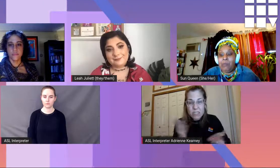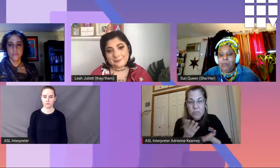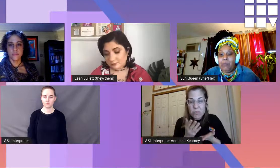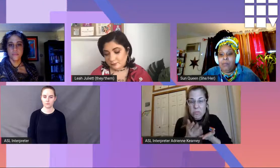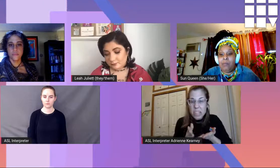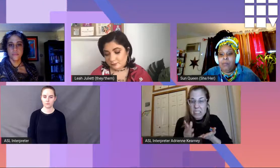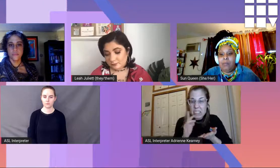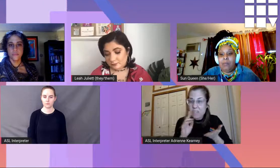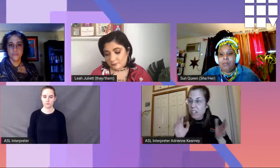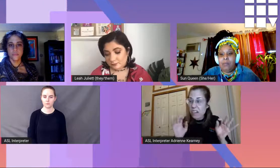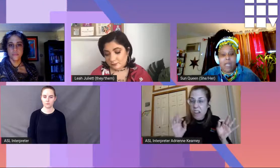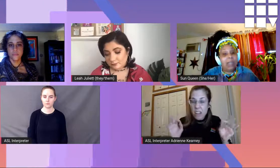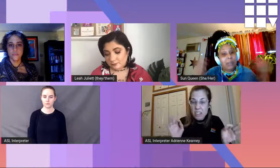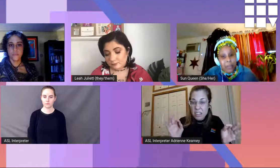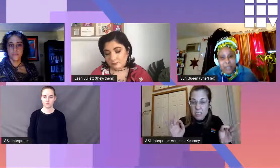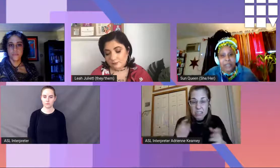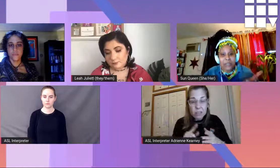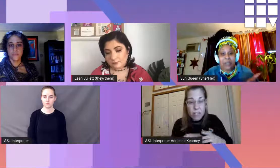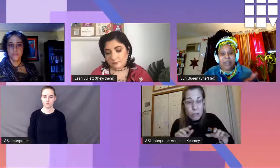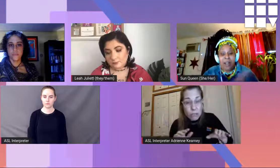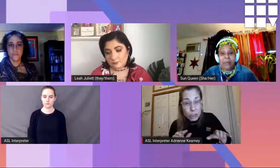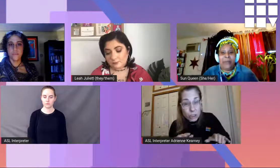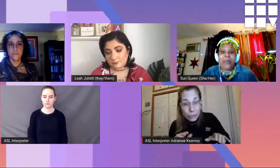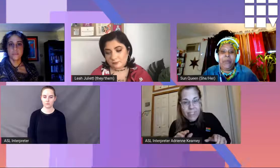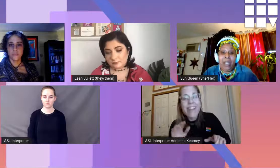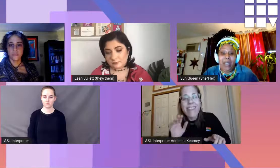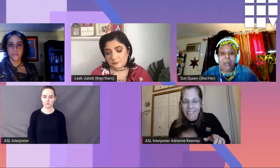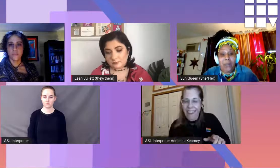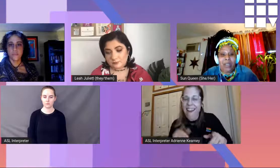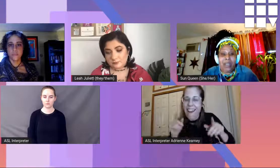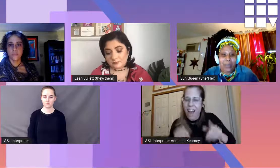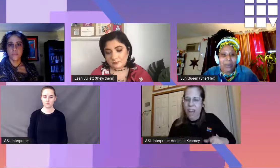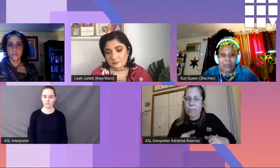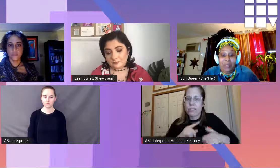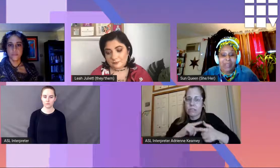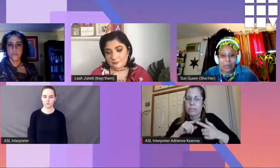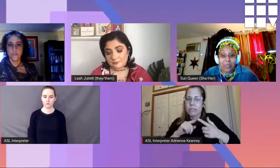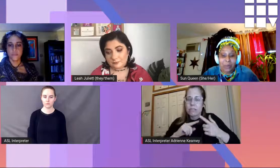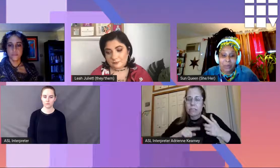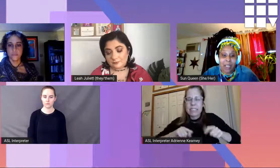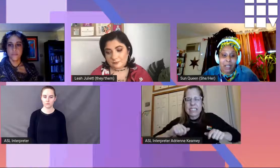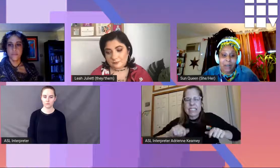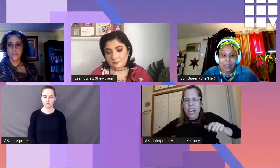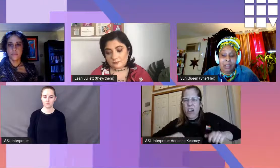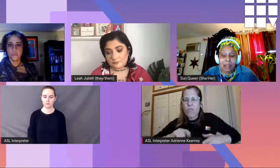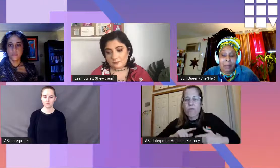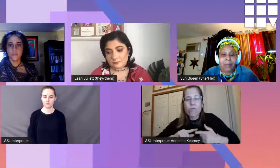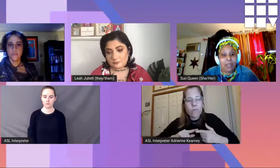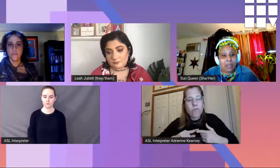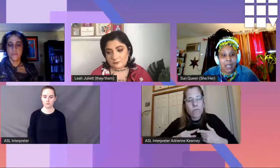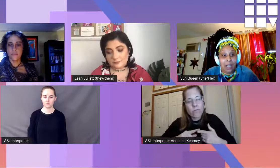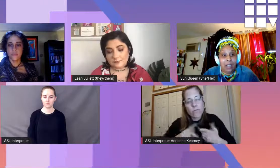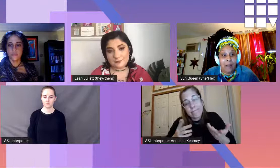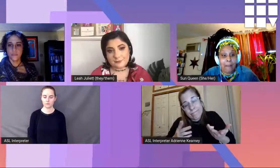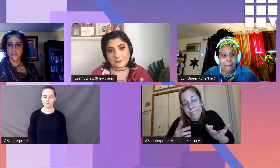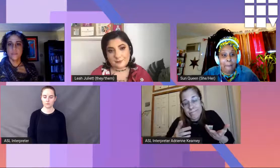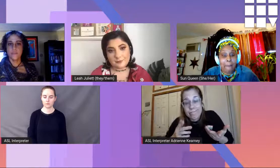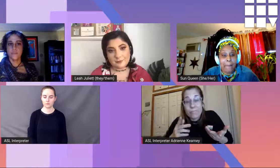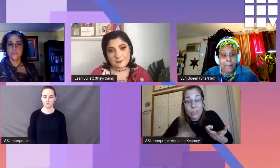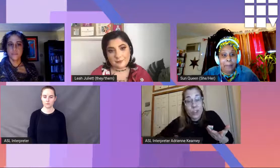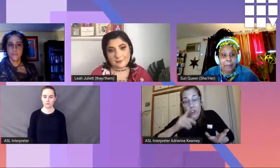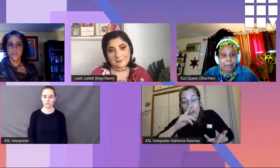So that's a picture for me, what those times look like.